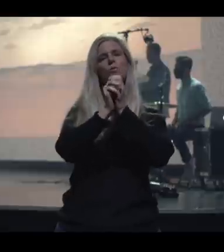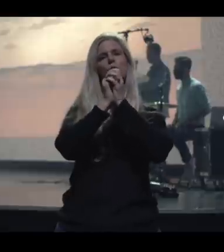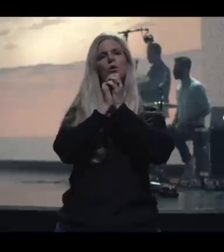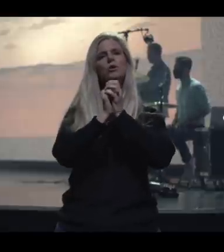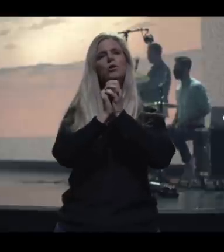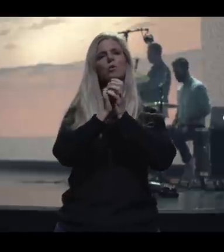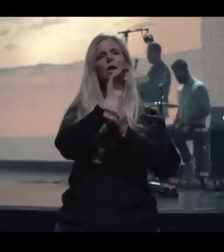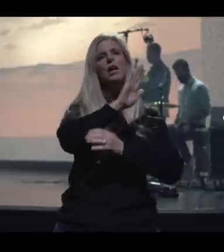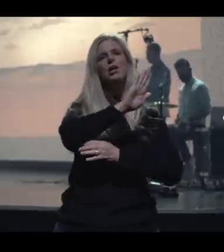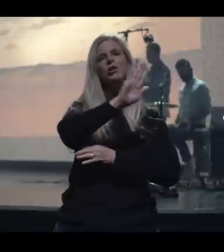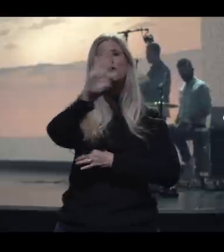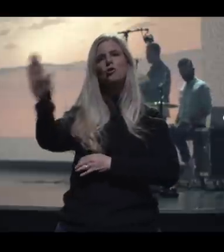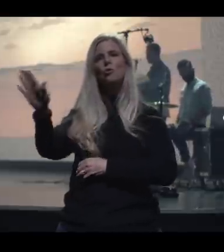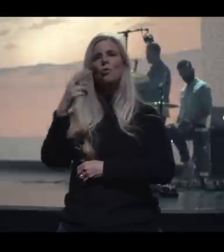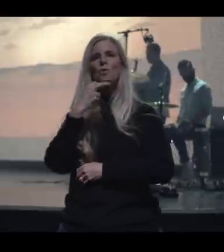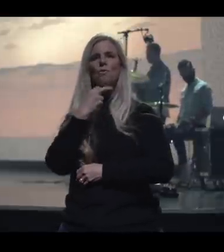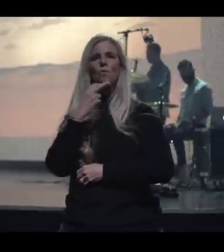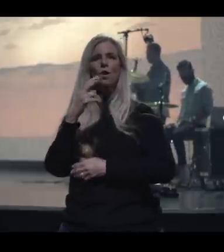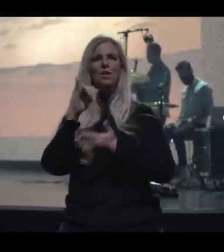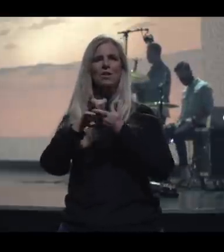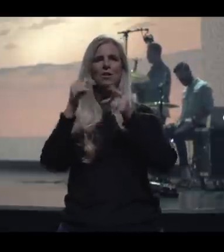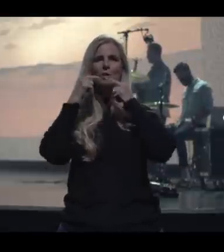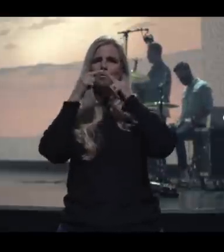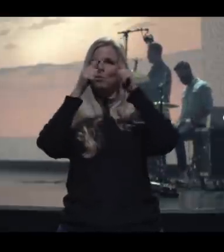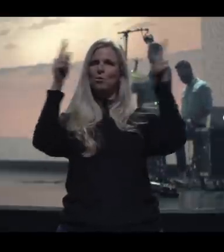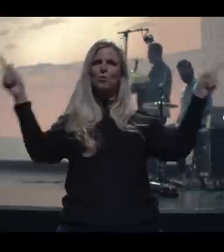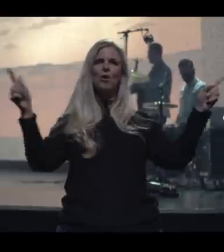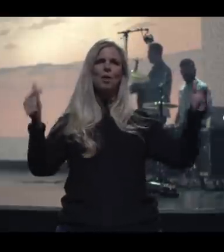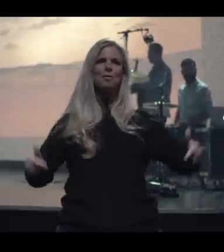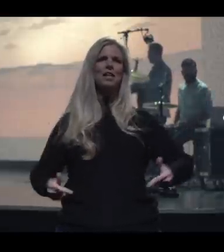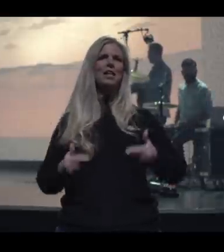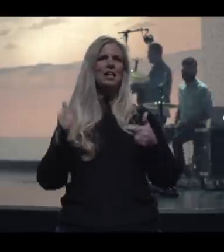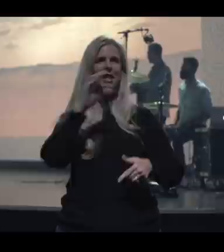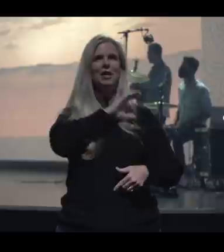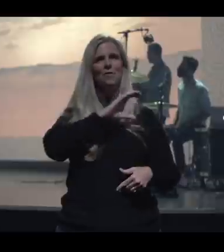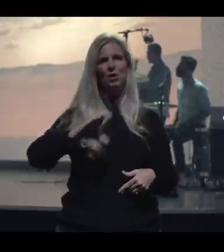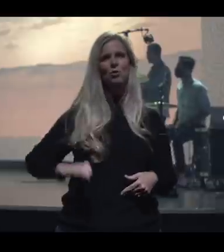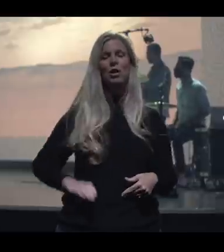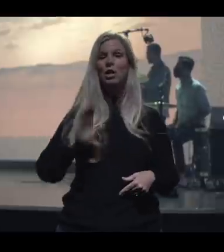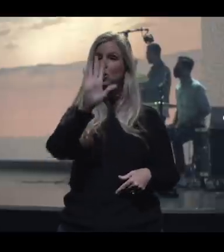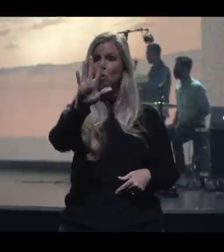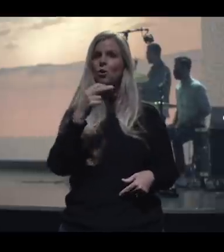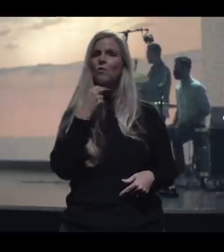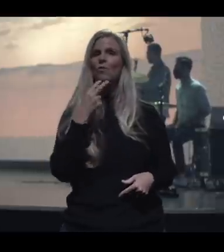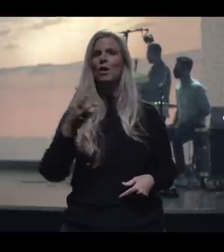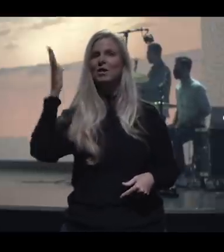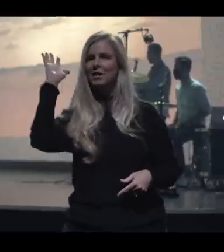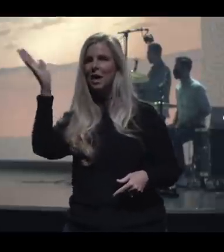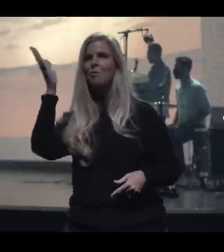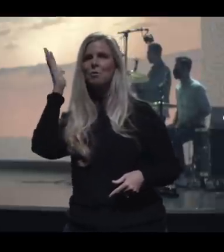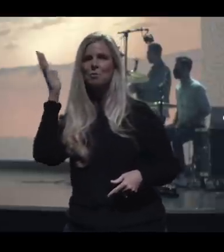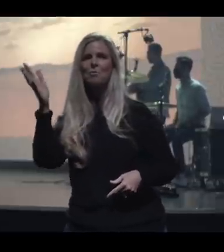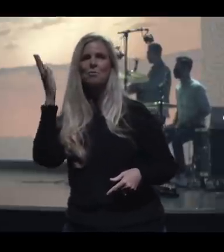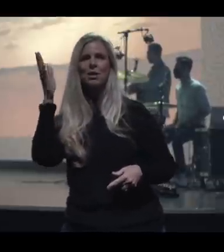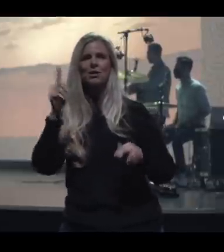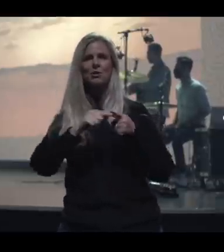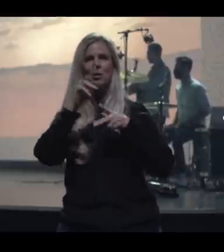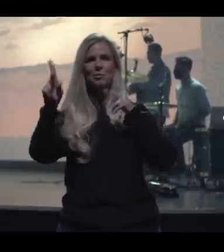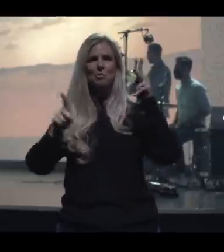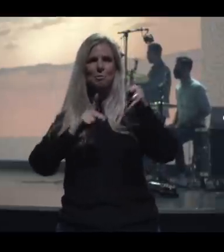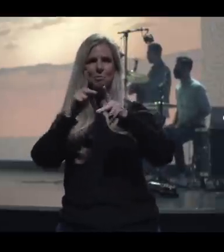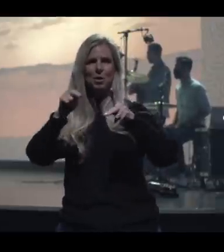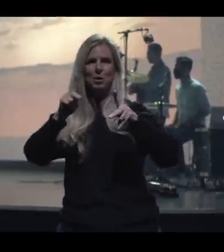voice that is going to proclaim the living Christ. It is your voice that's going to preach a sermon to all those around you of